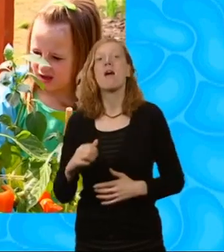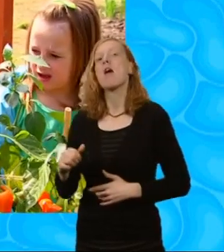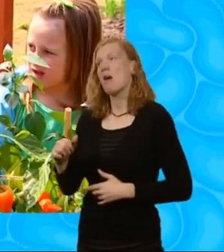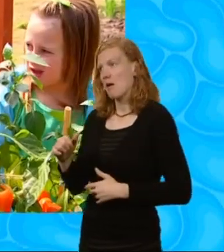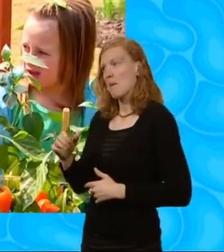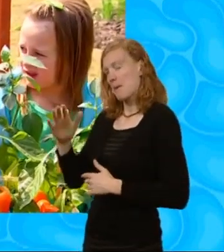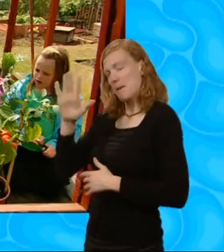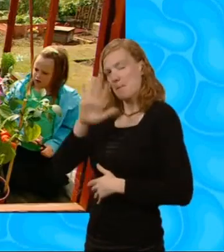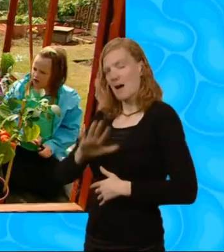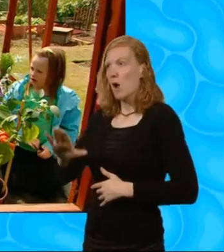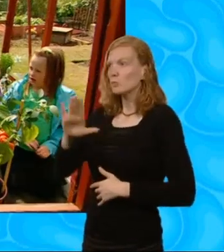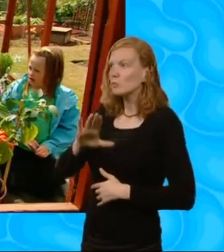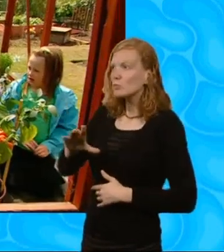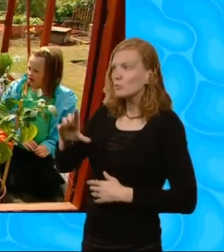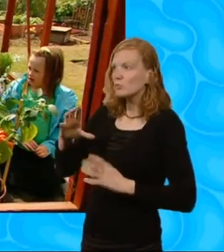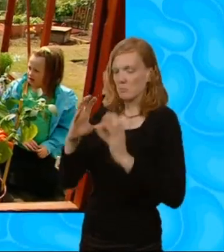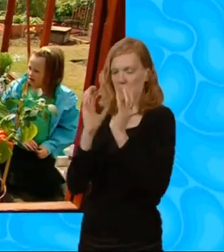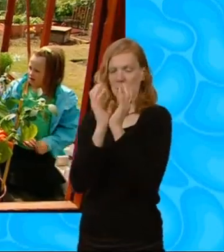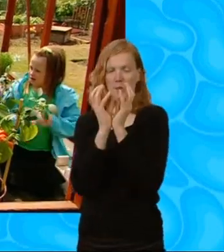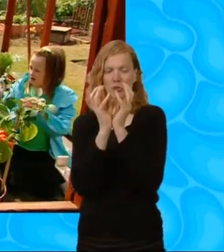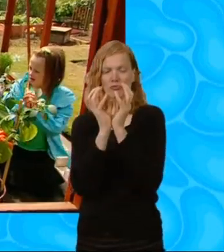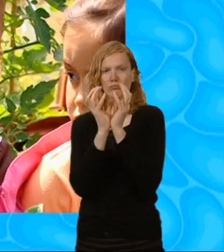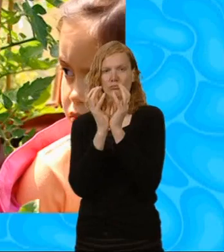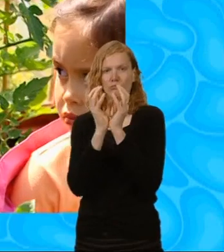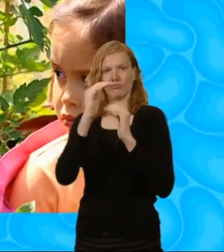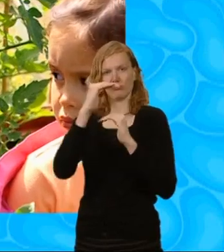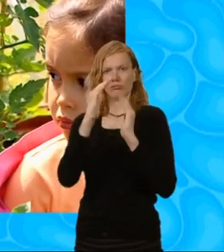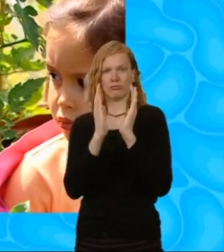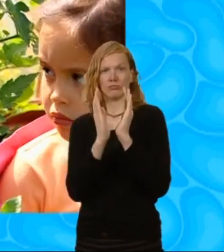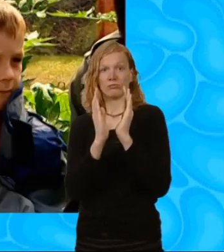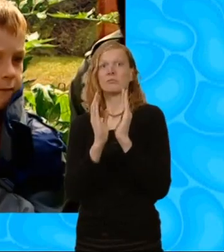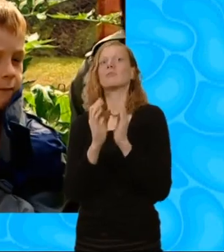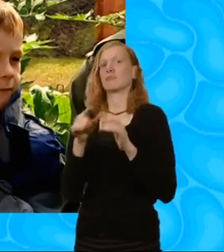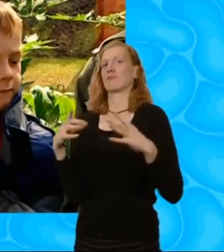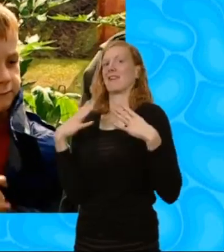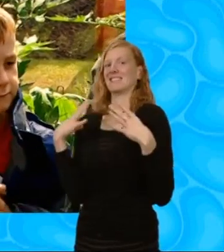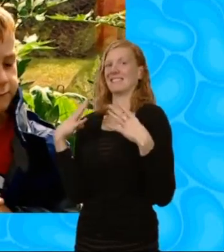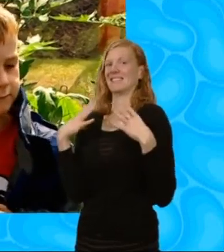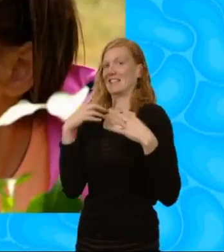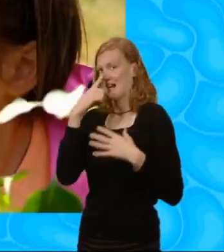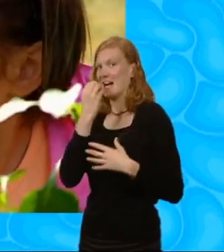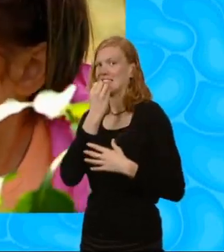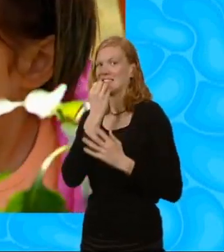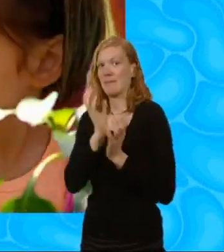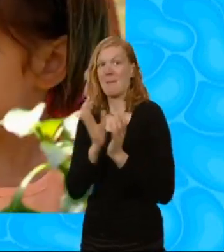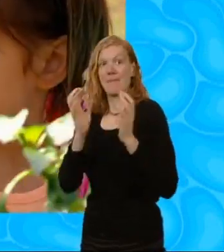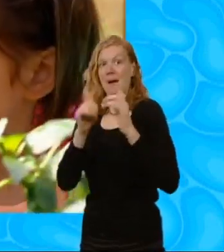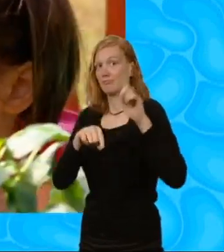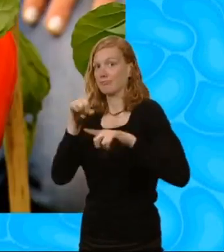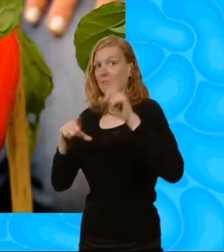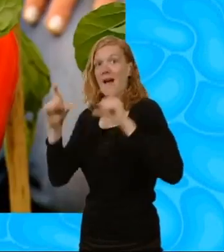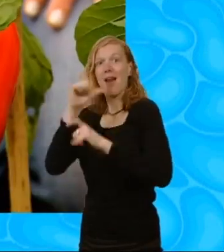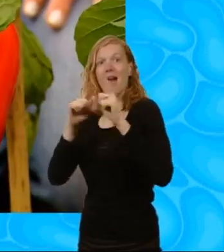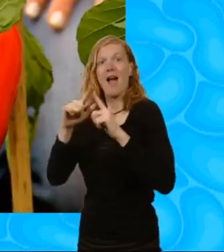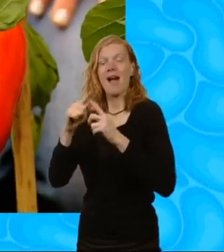big. When they're really big, about that big. Can we all make that size with our hands? We can eat peppers when they're the colours of traffic